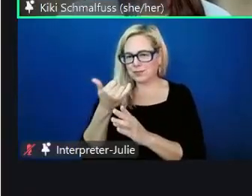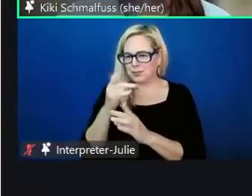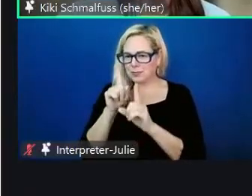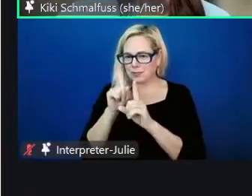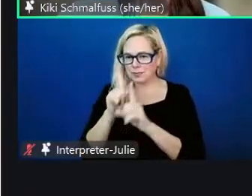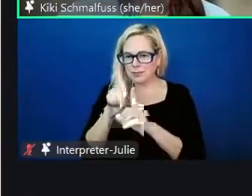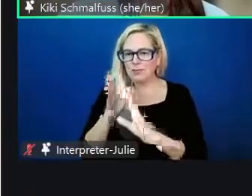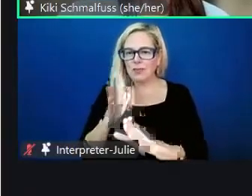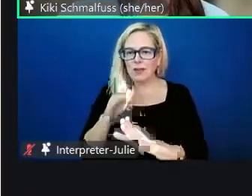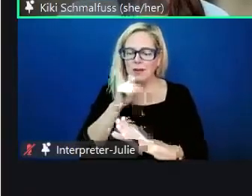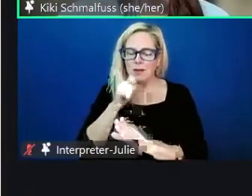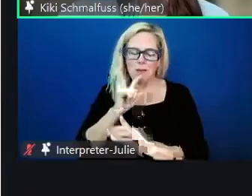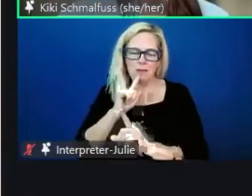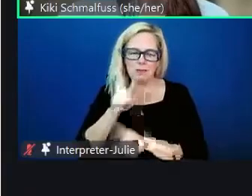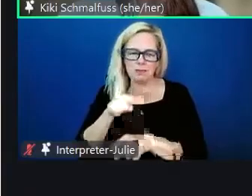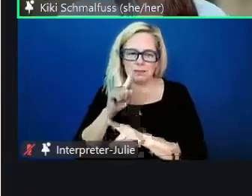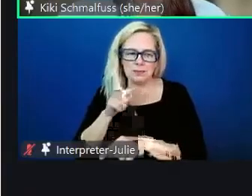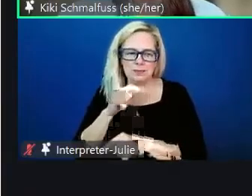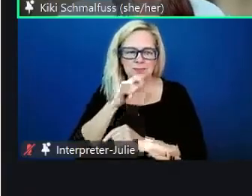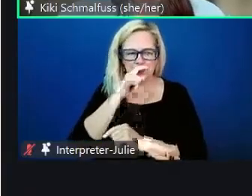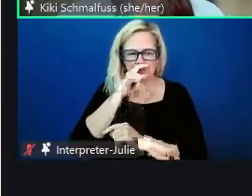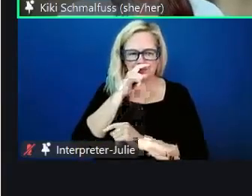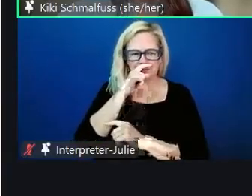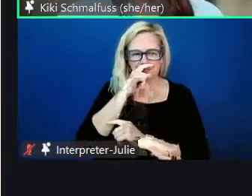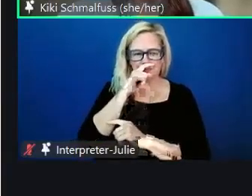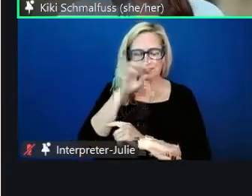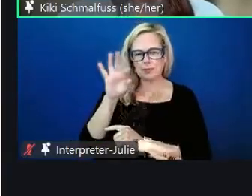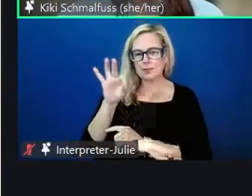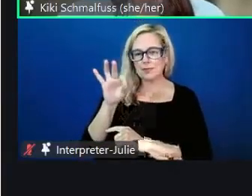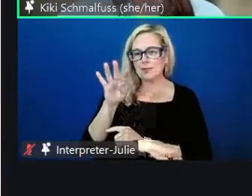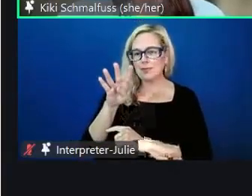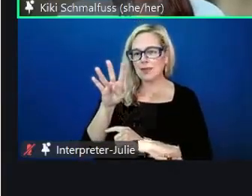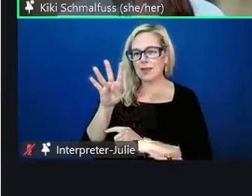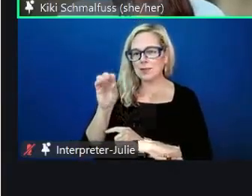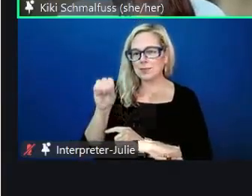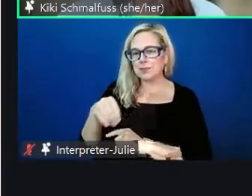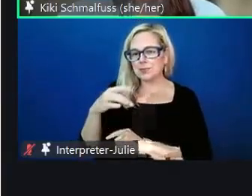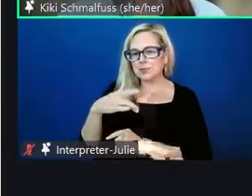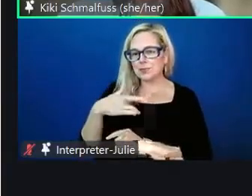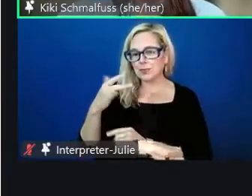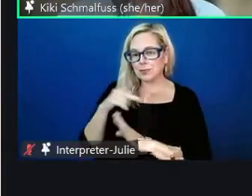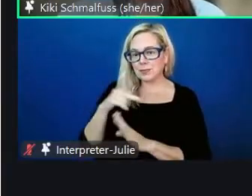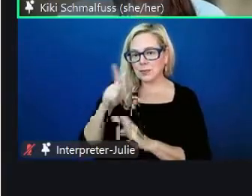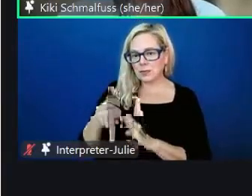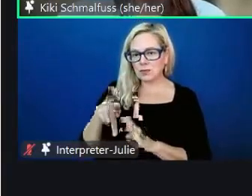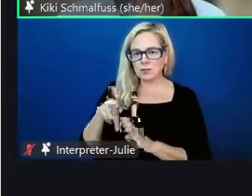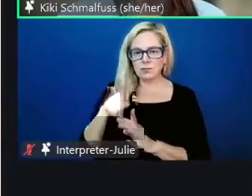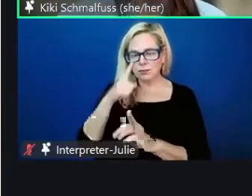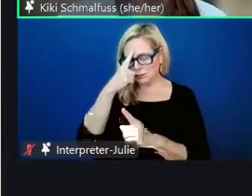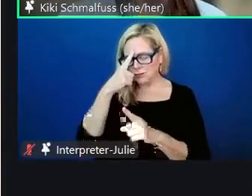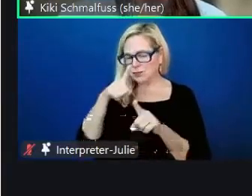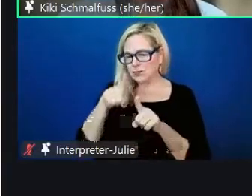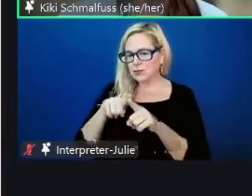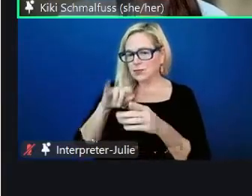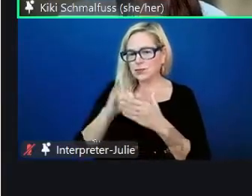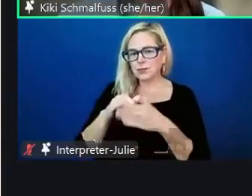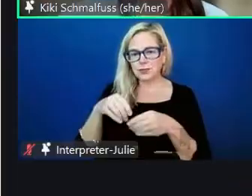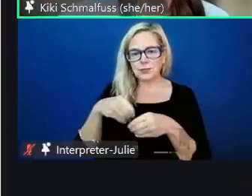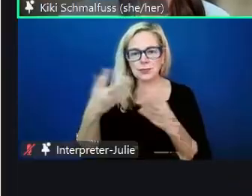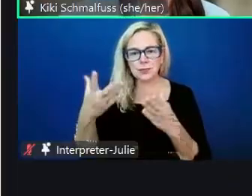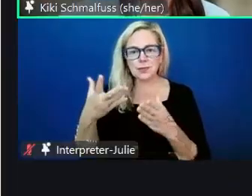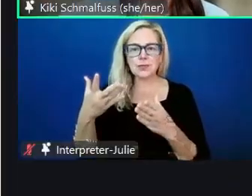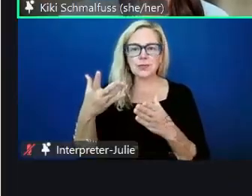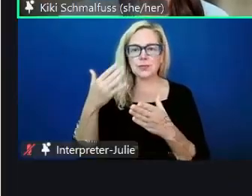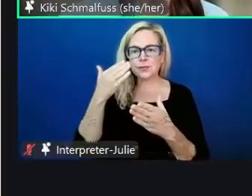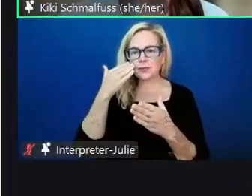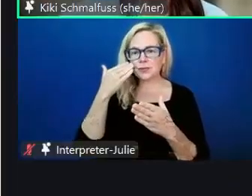94% of individuals strongly agreed or agreed that the program equipped health professionals with confidence and knowledge to navigate a